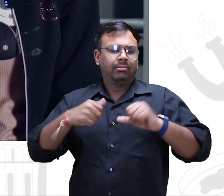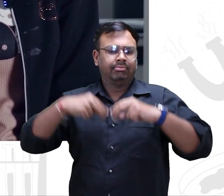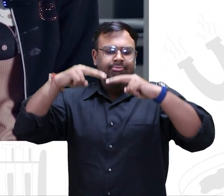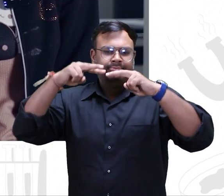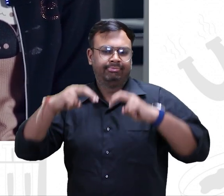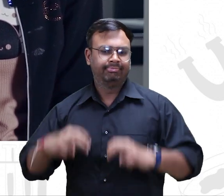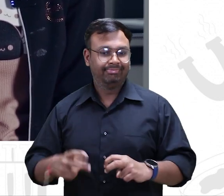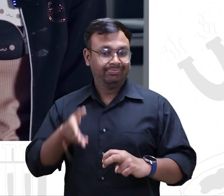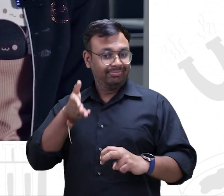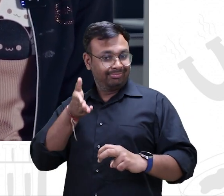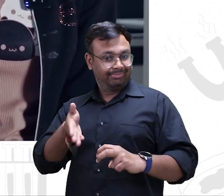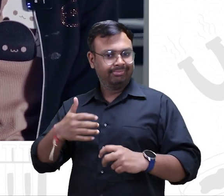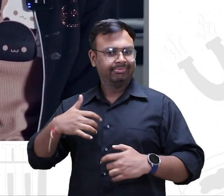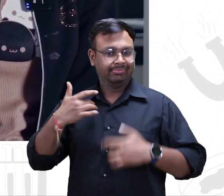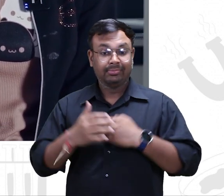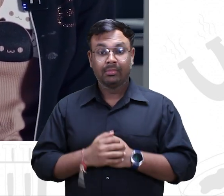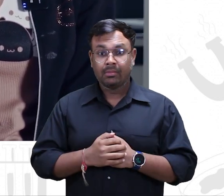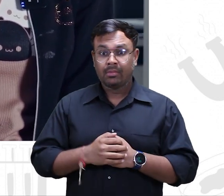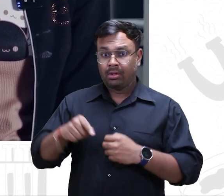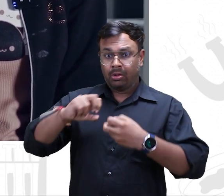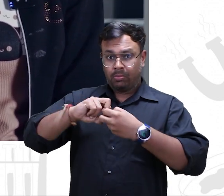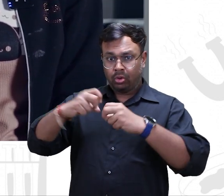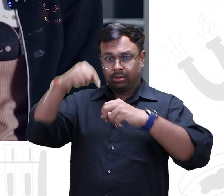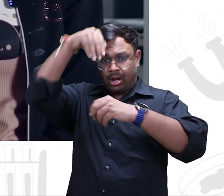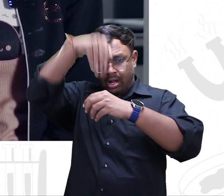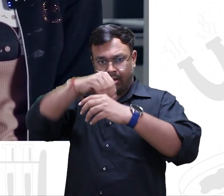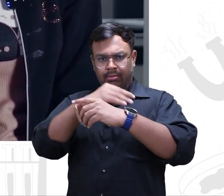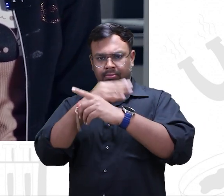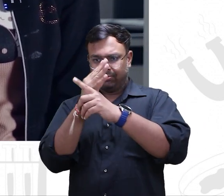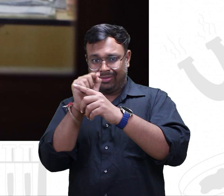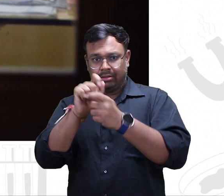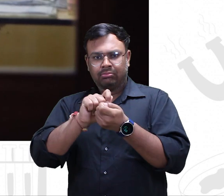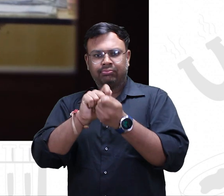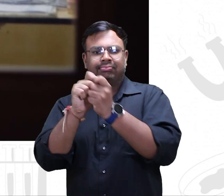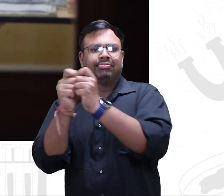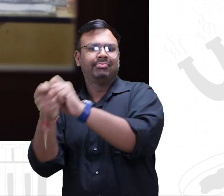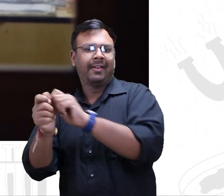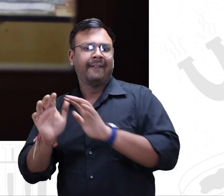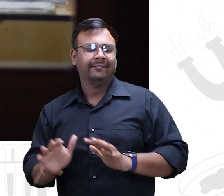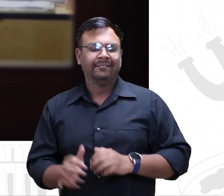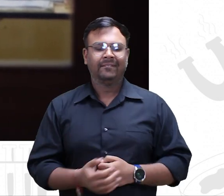actively researching on co-evolution of lipids and proteins.